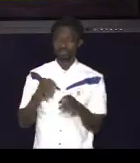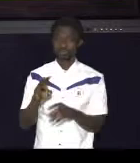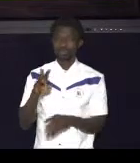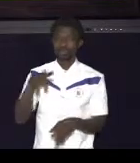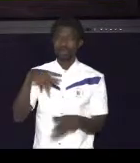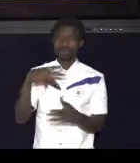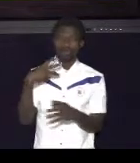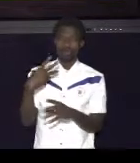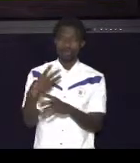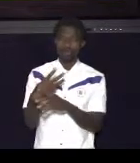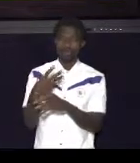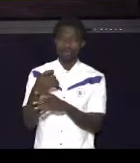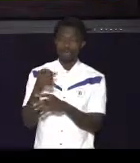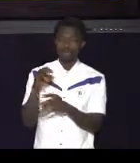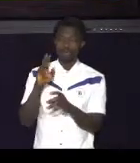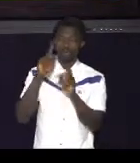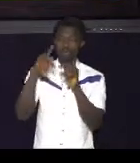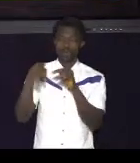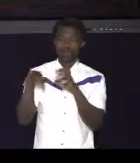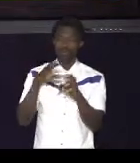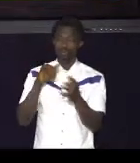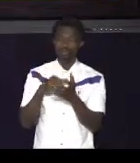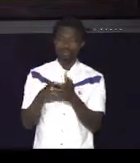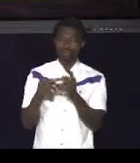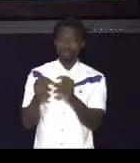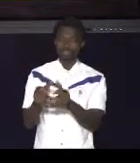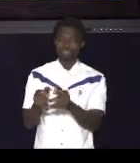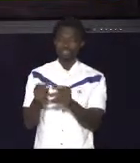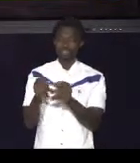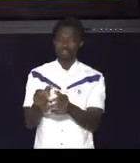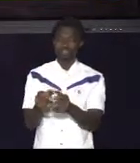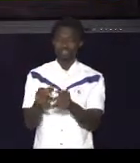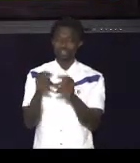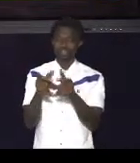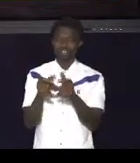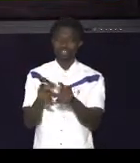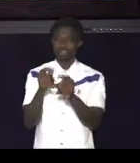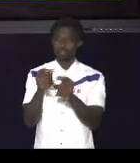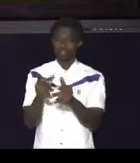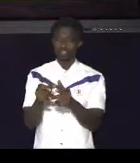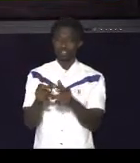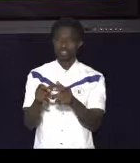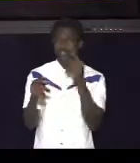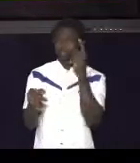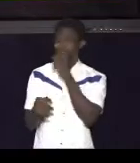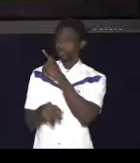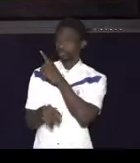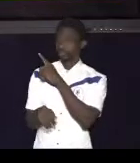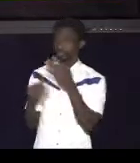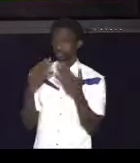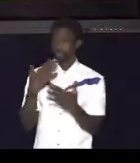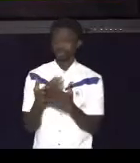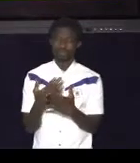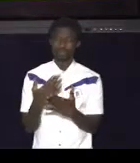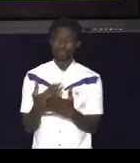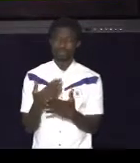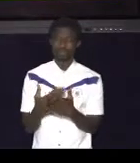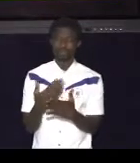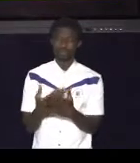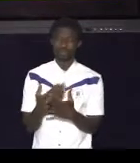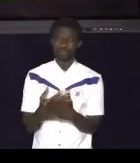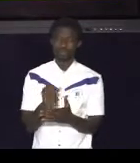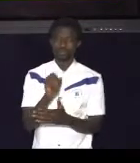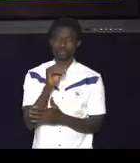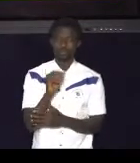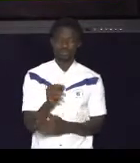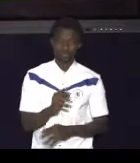like this. Oh yeah, do it faster, faster, faster, faster. Good, good, good, good, good.